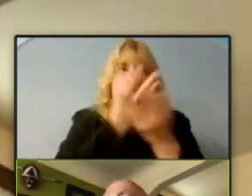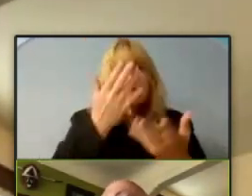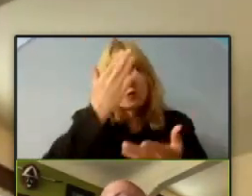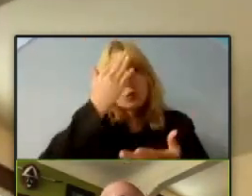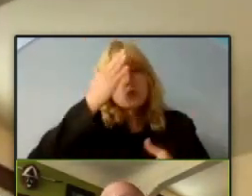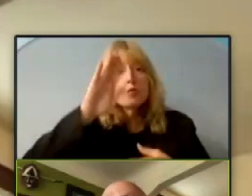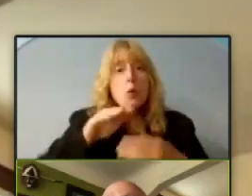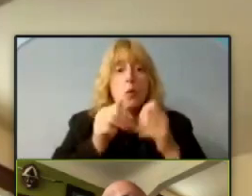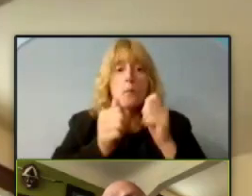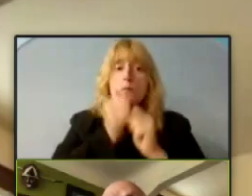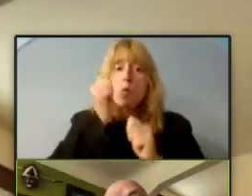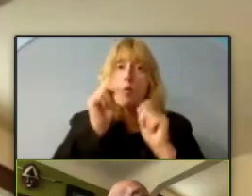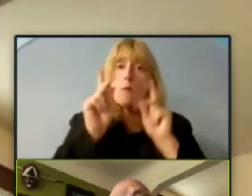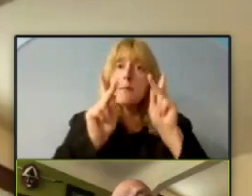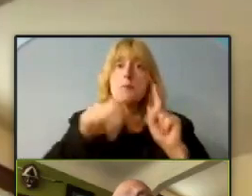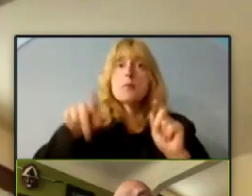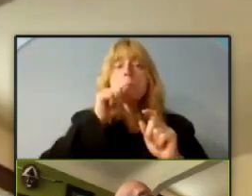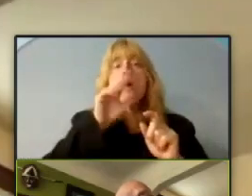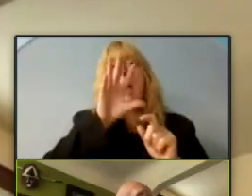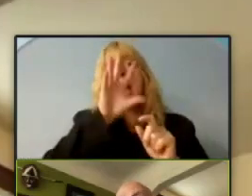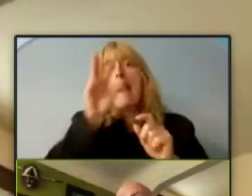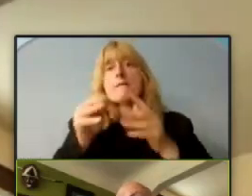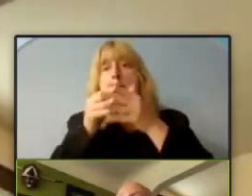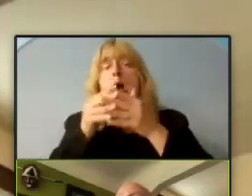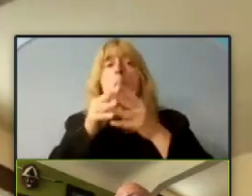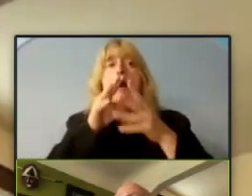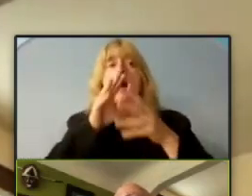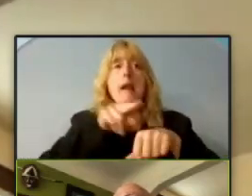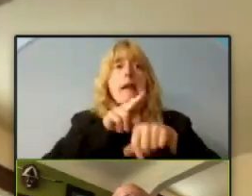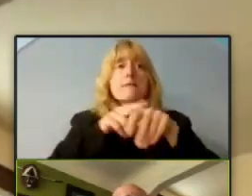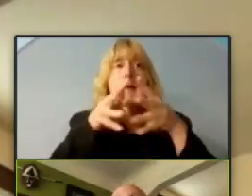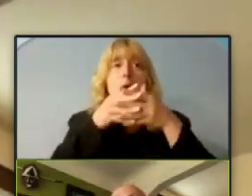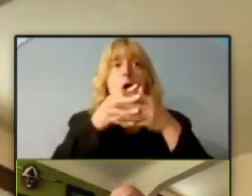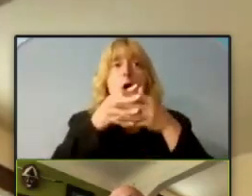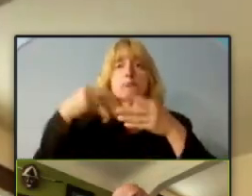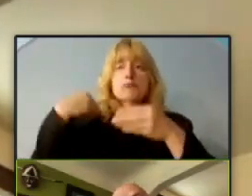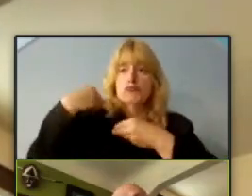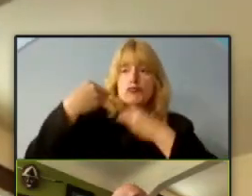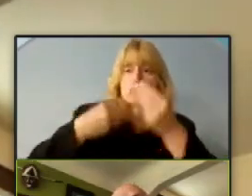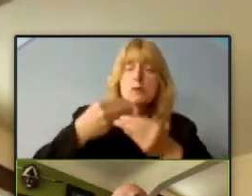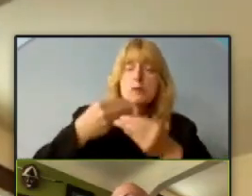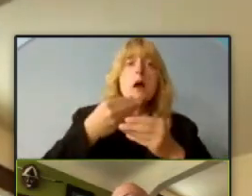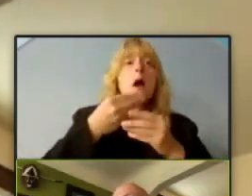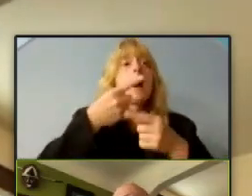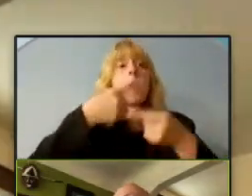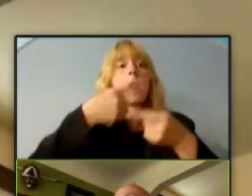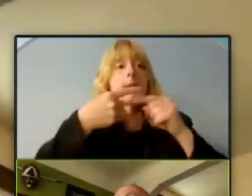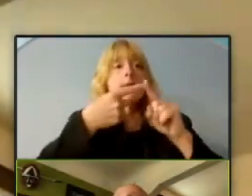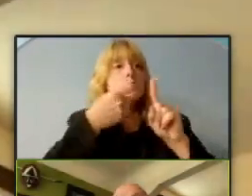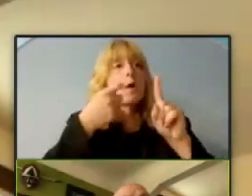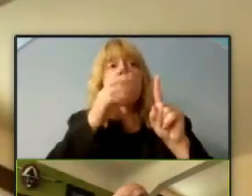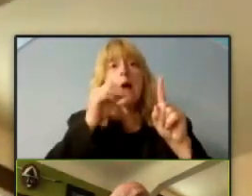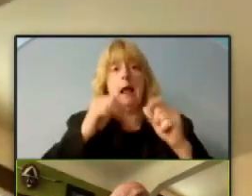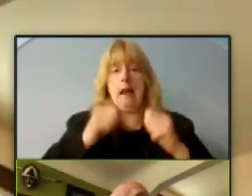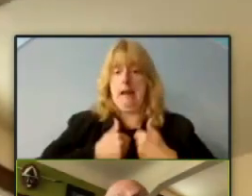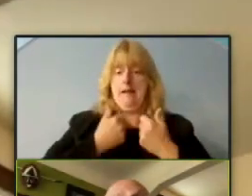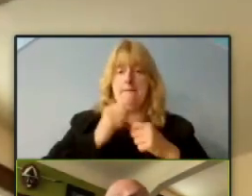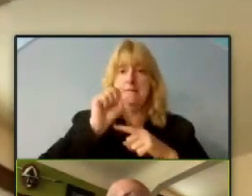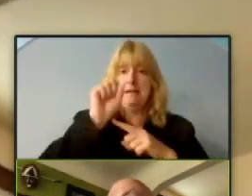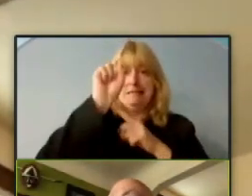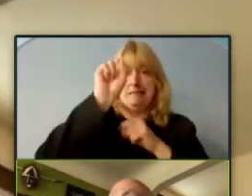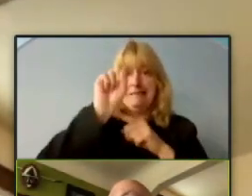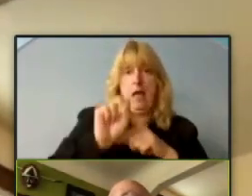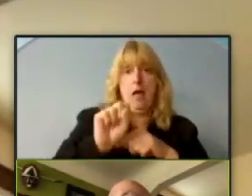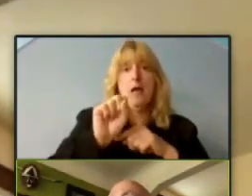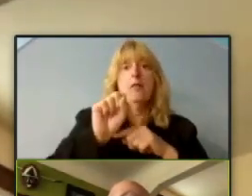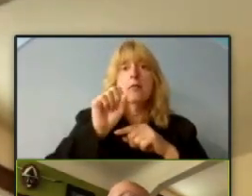and Native American heritage in this side of the world come from and or live south of what is now the Caribbean and